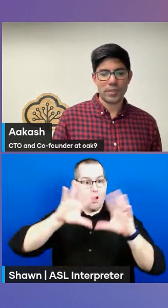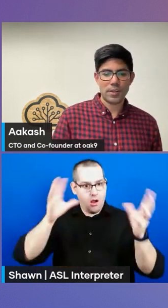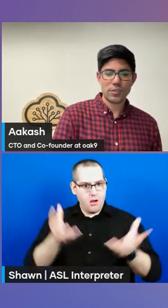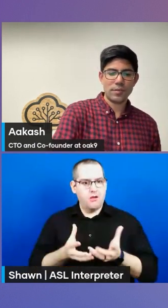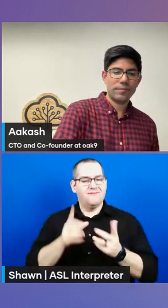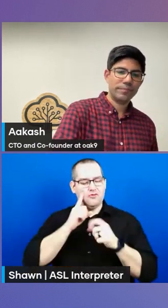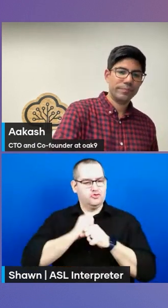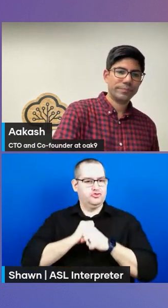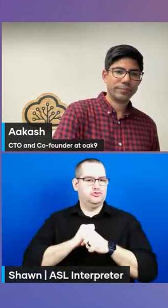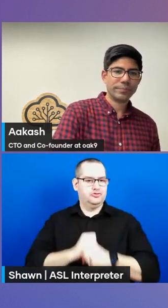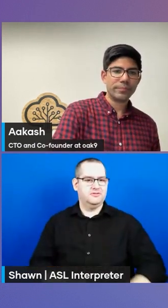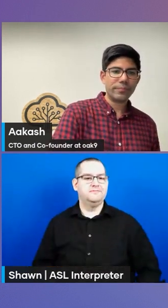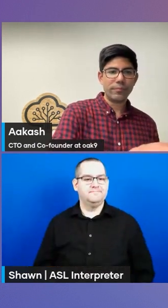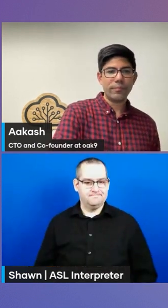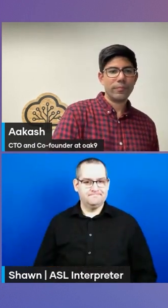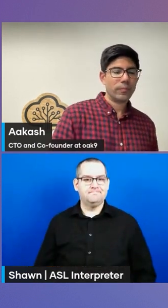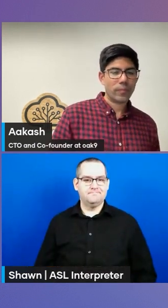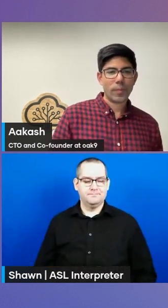of your organization.